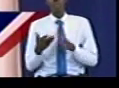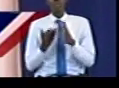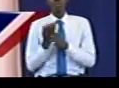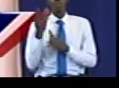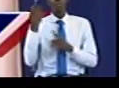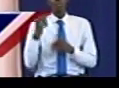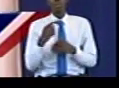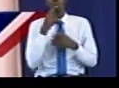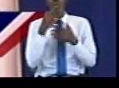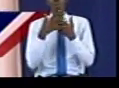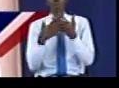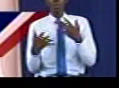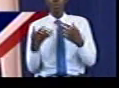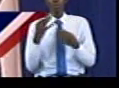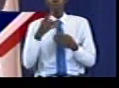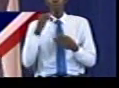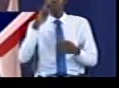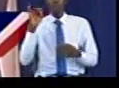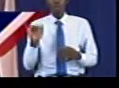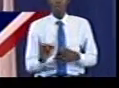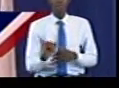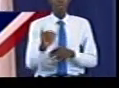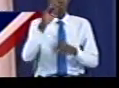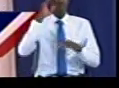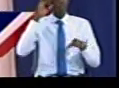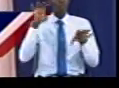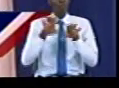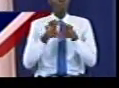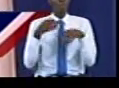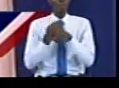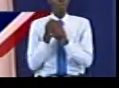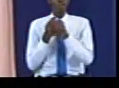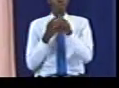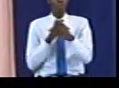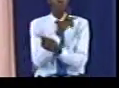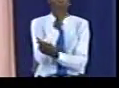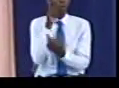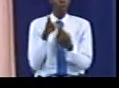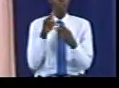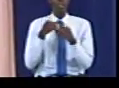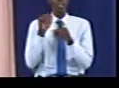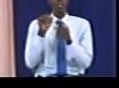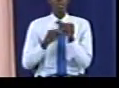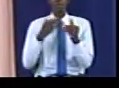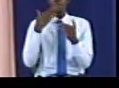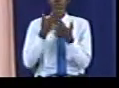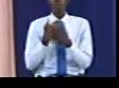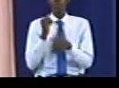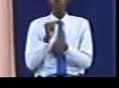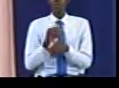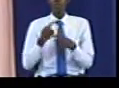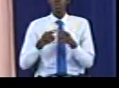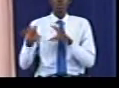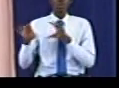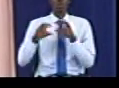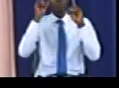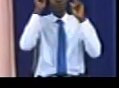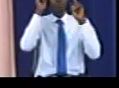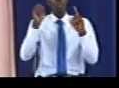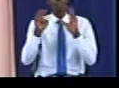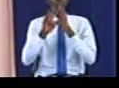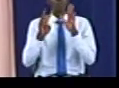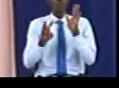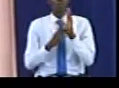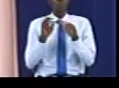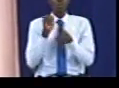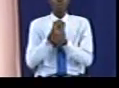price there, the blood of the everlasting covenant, make you perfect in every good work to do his will, working in you that which